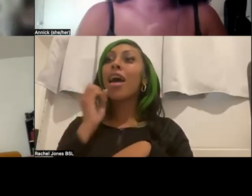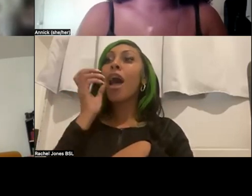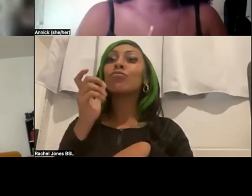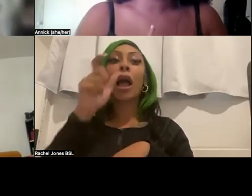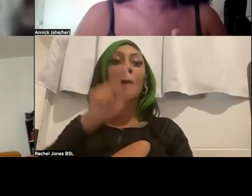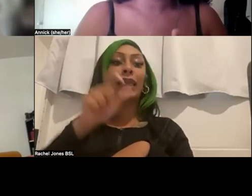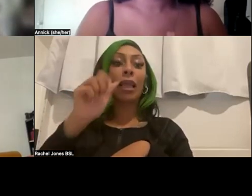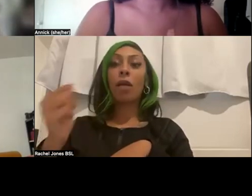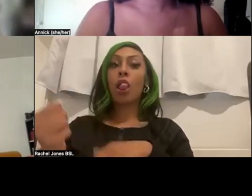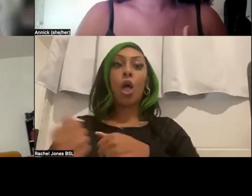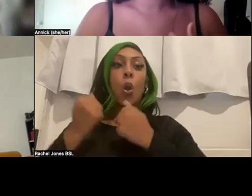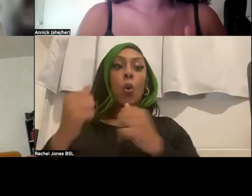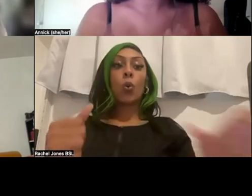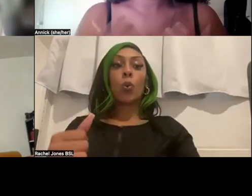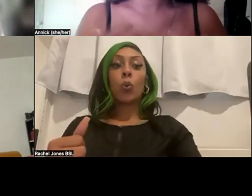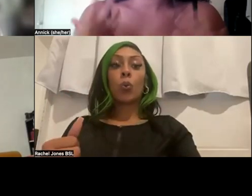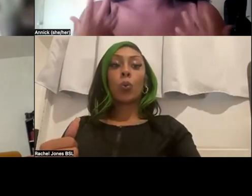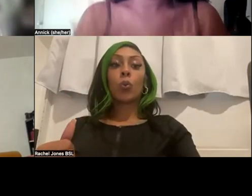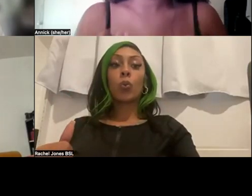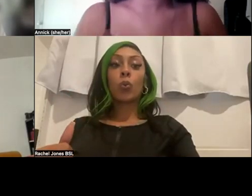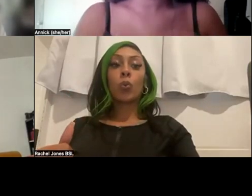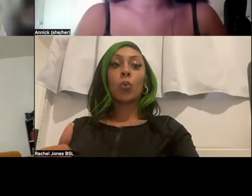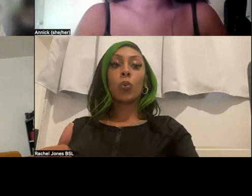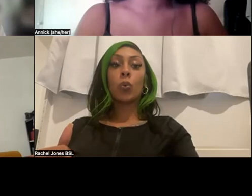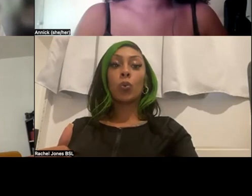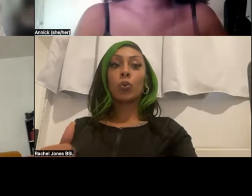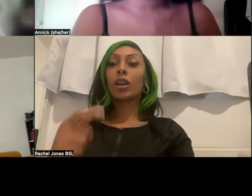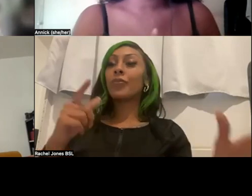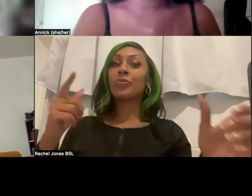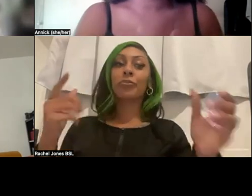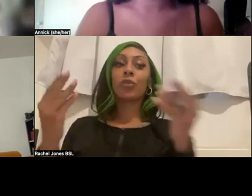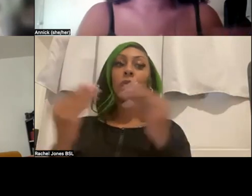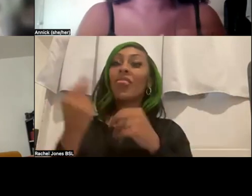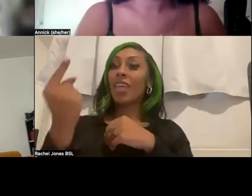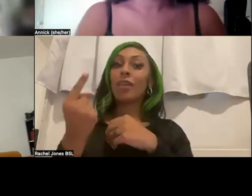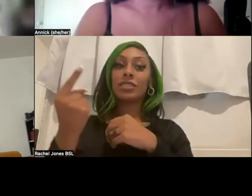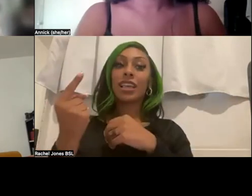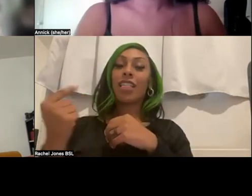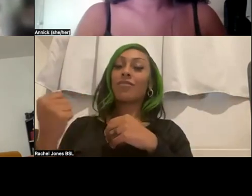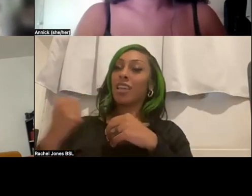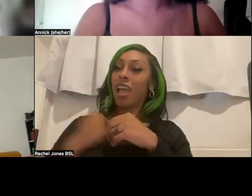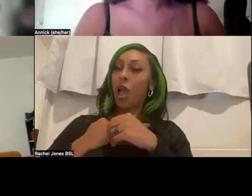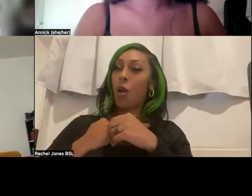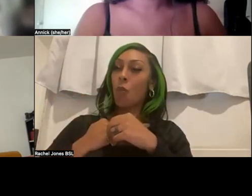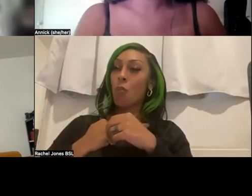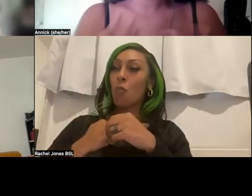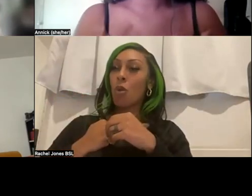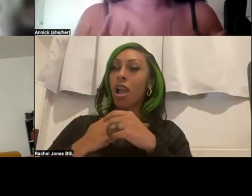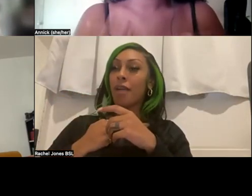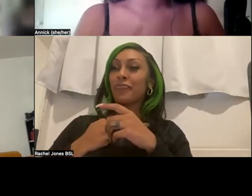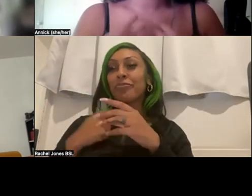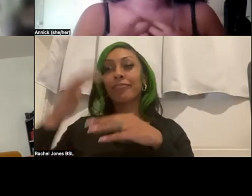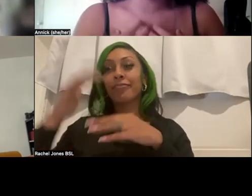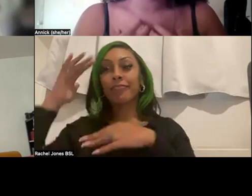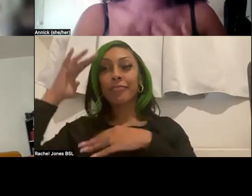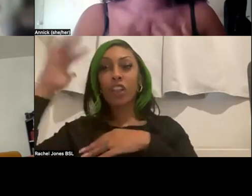our guidebook and producing their own art about themselves with our anthology and producing